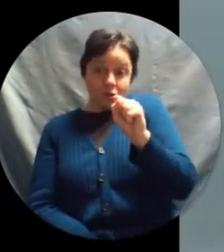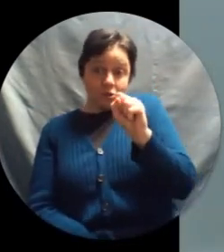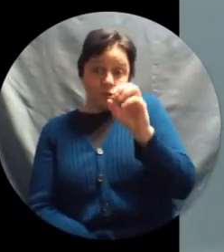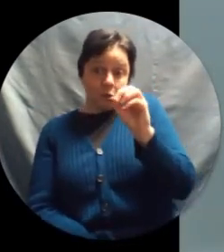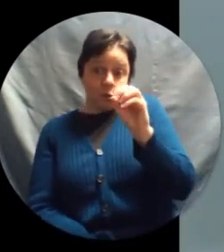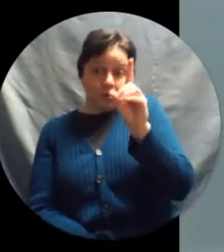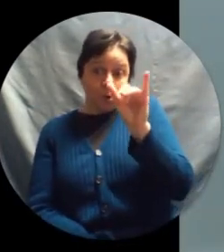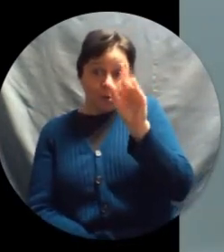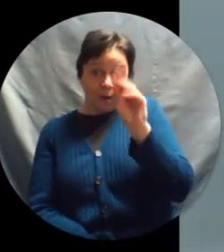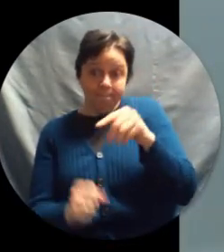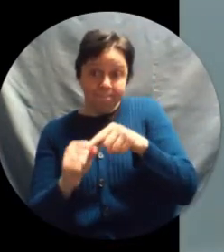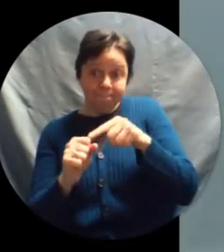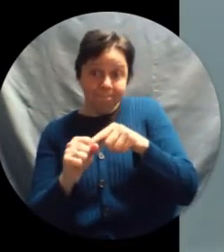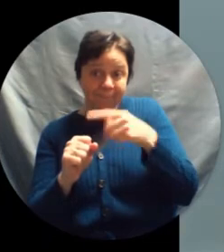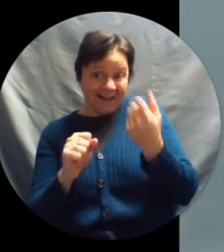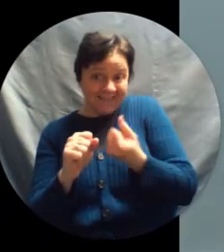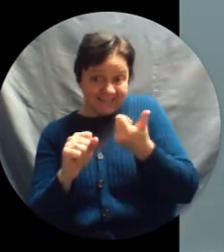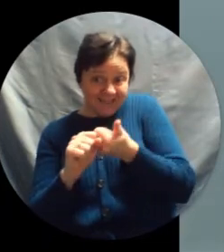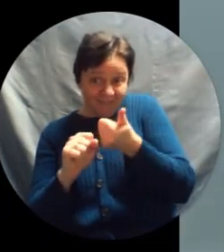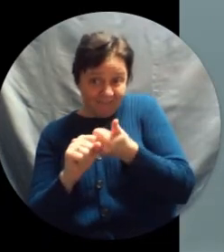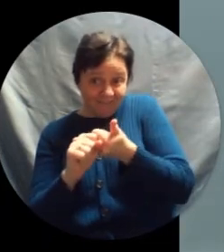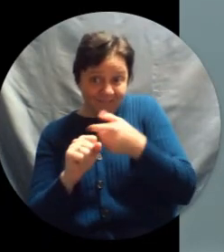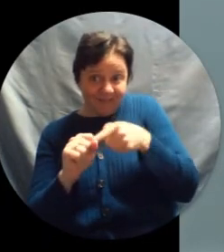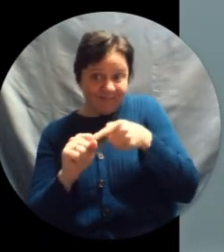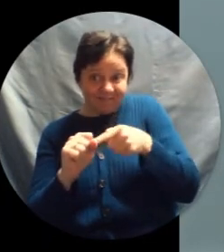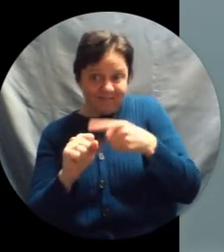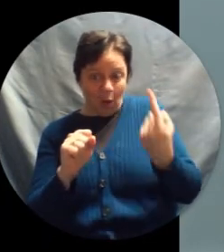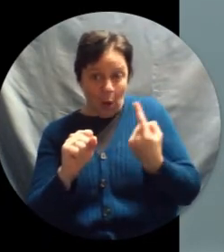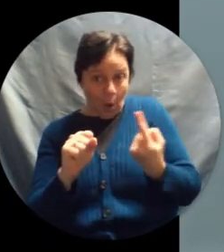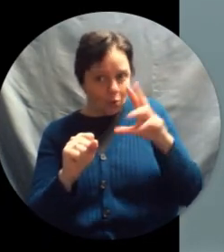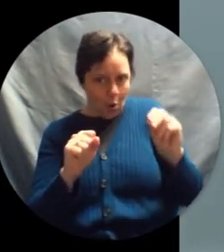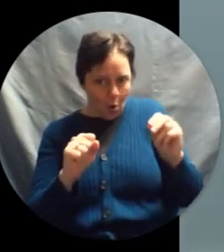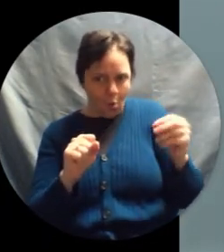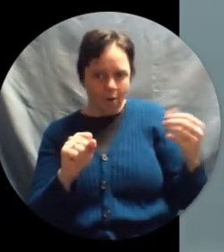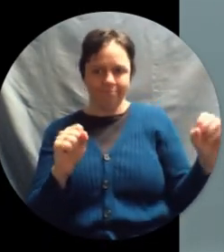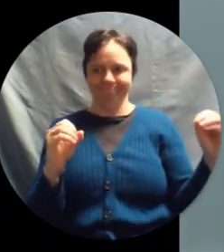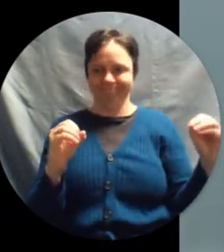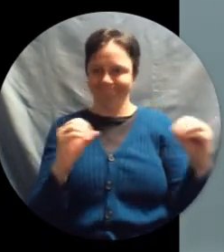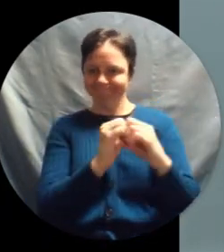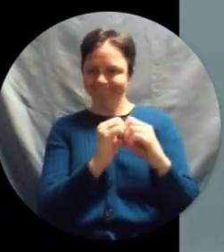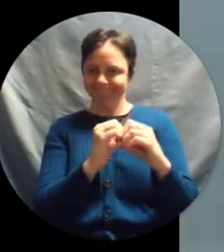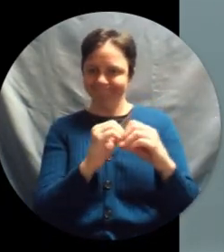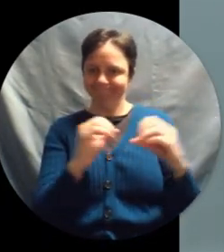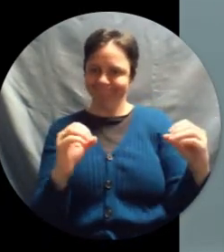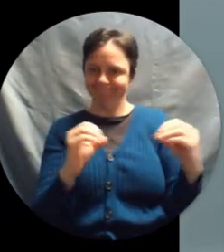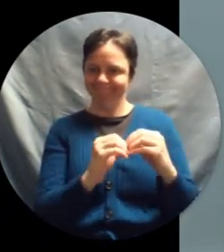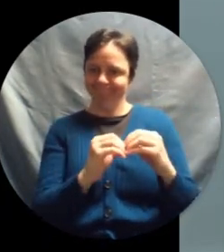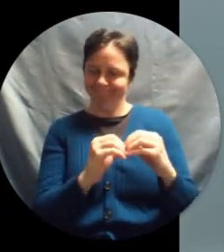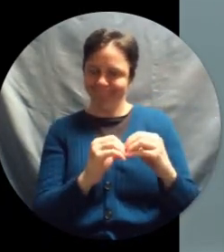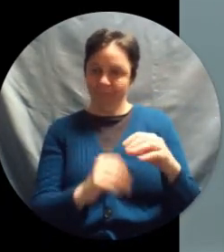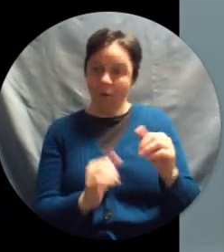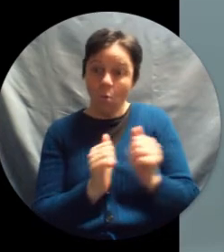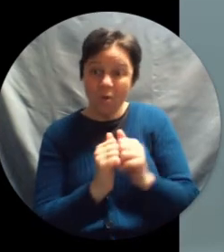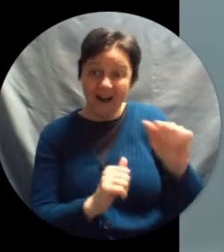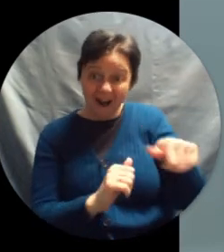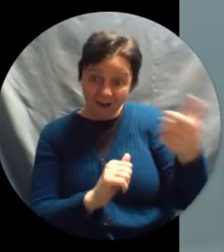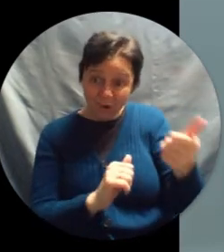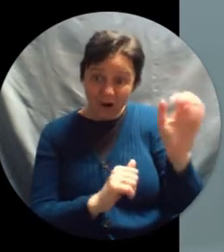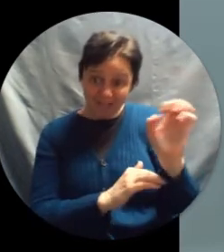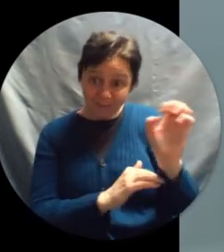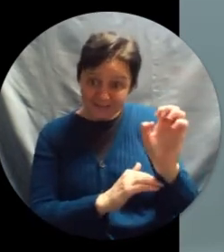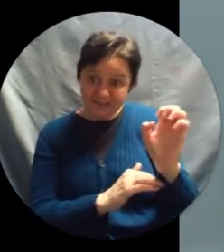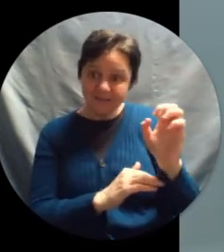don't like to stay by themselves, so they immediately form a compound. When they come into contact with one another, that makes them really stable. That